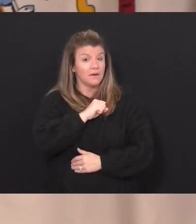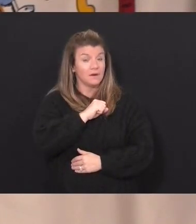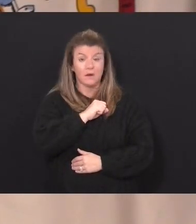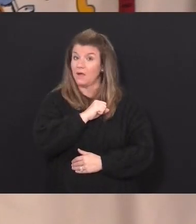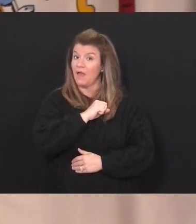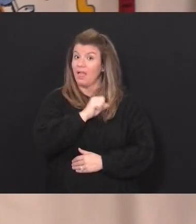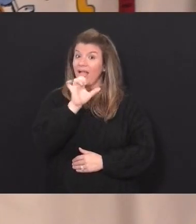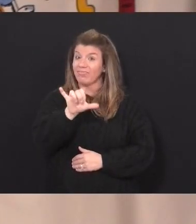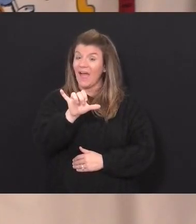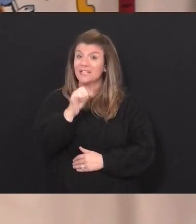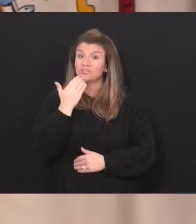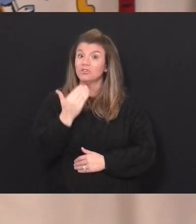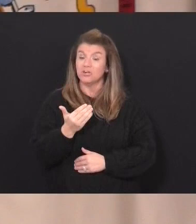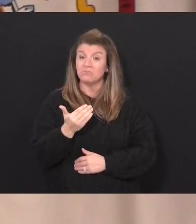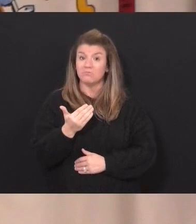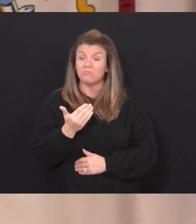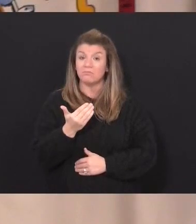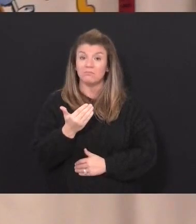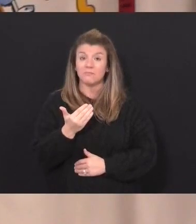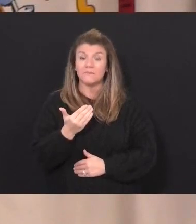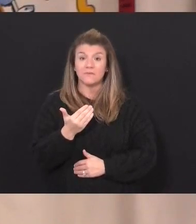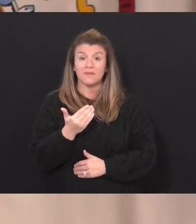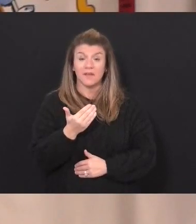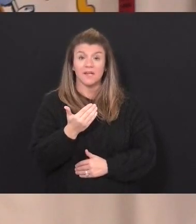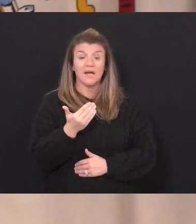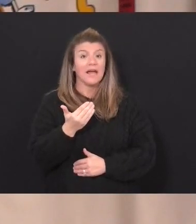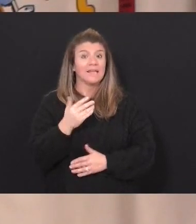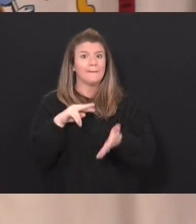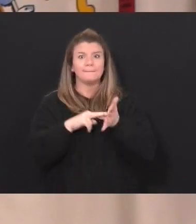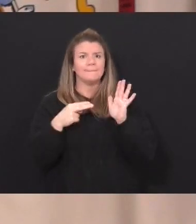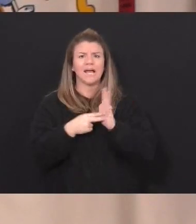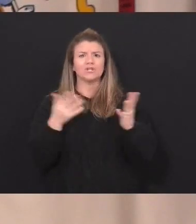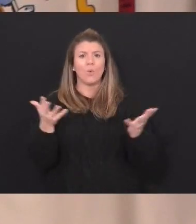that's not good enough, we are